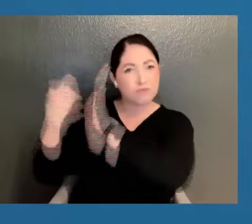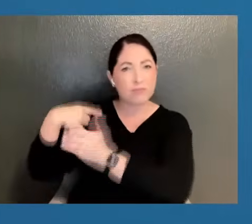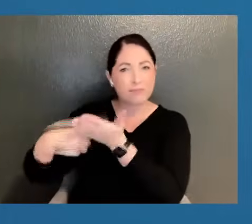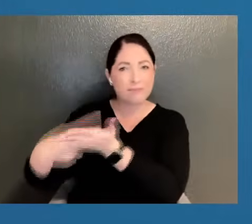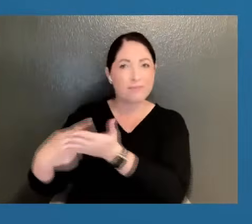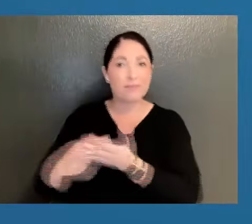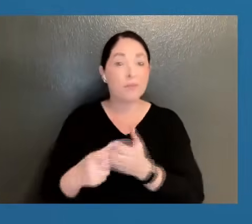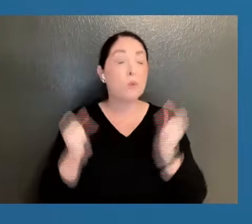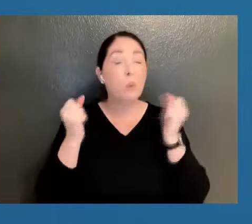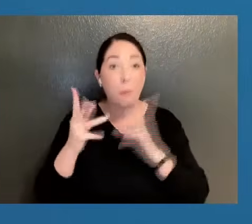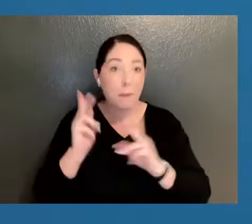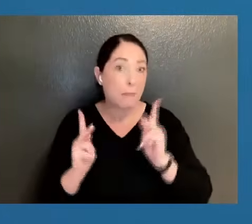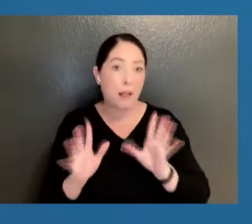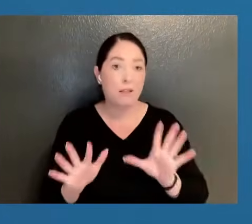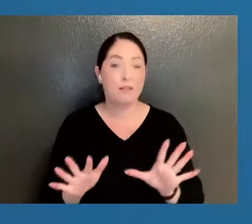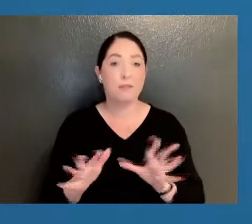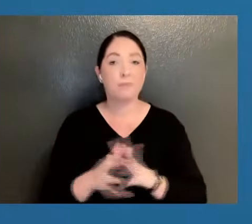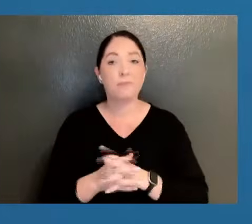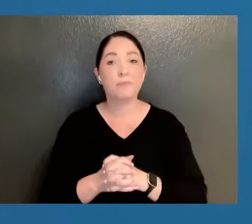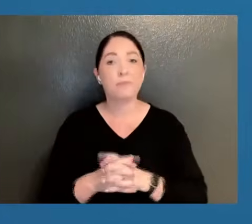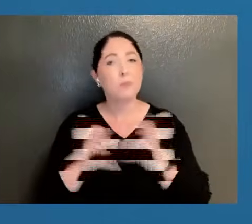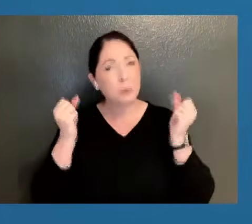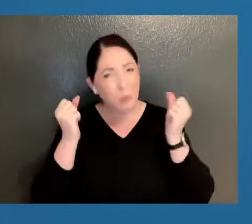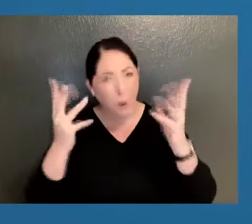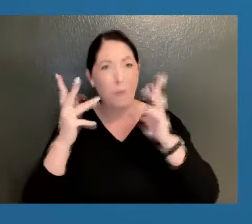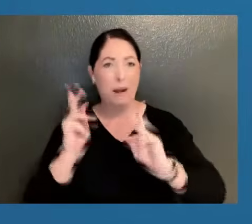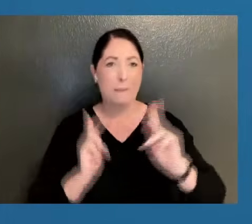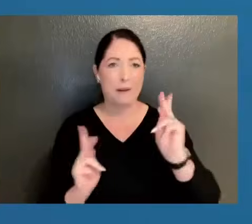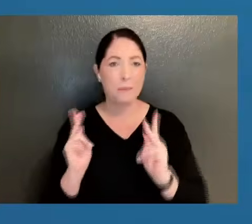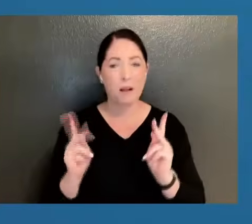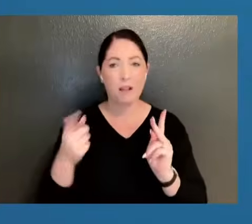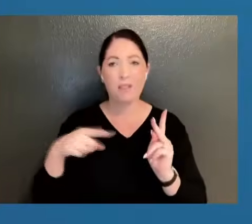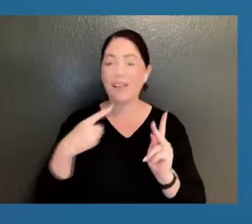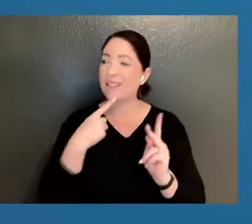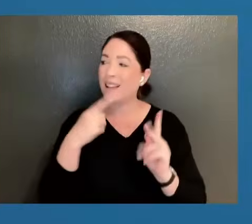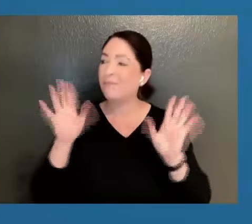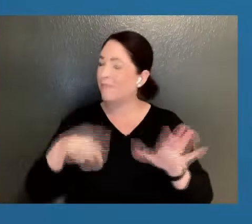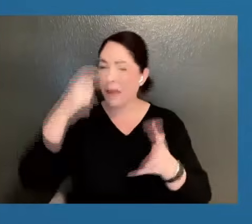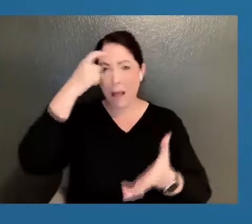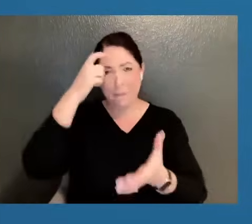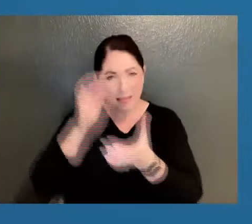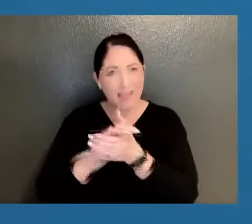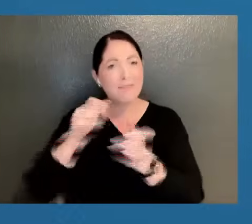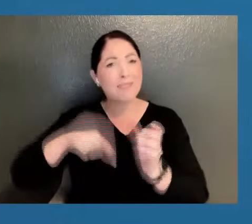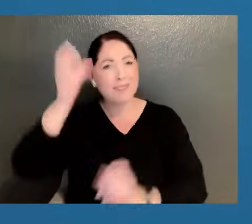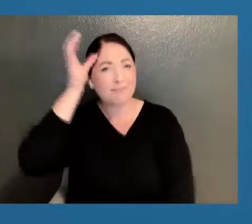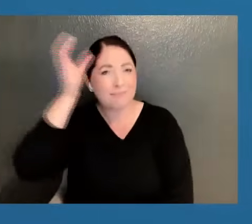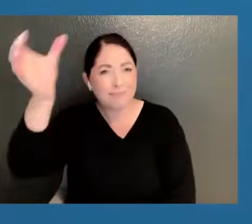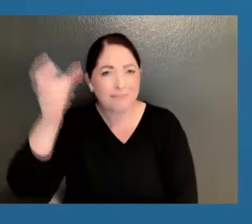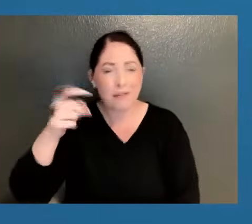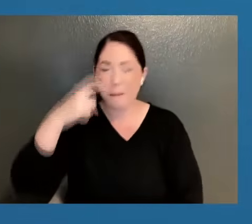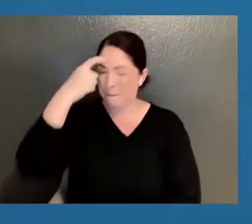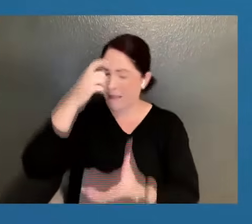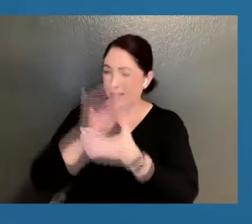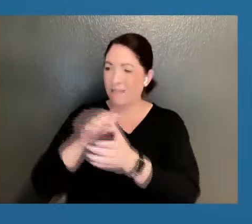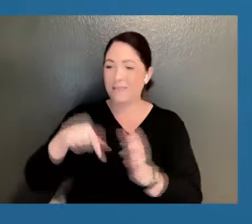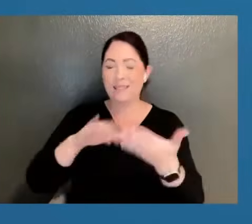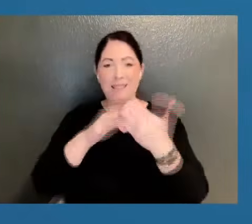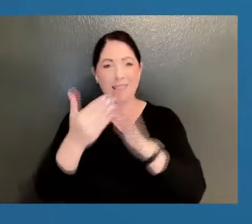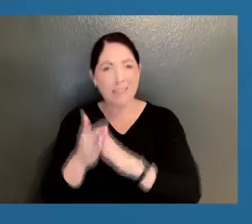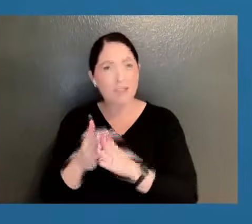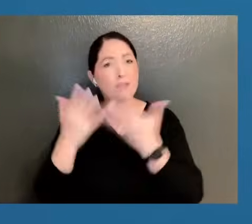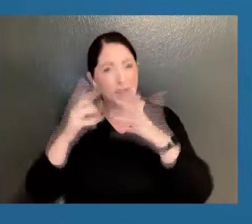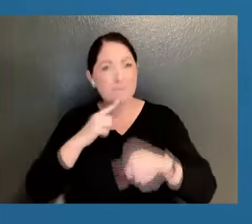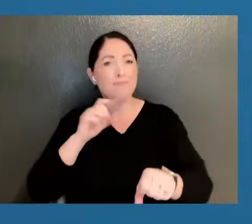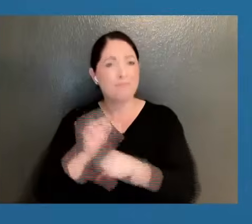there are an incredible number of people who just said, I believe in this idea, I believe in this city, and I believe we can get it done, and we did. So